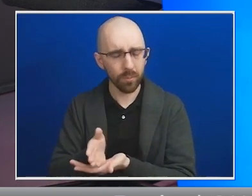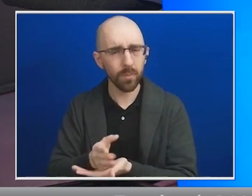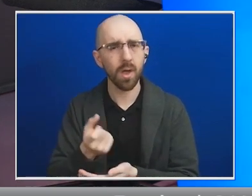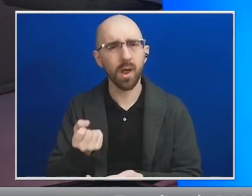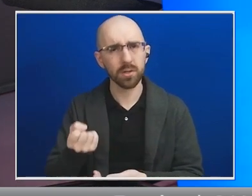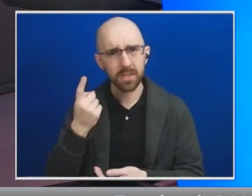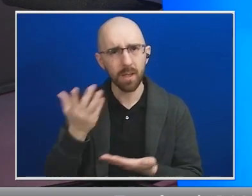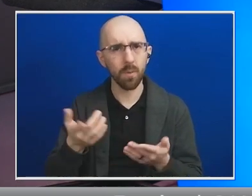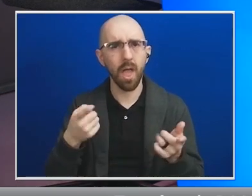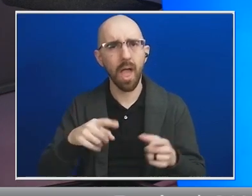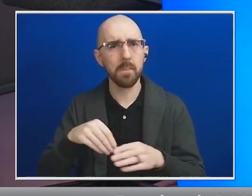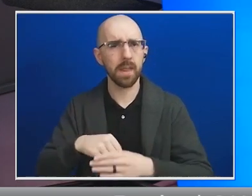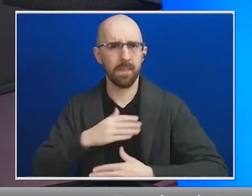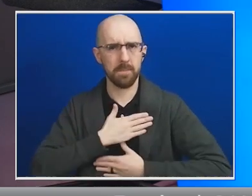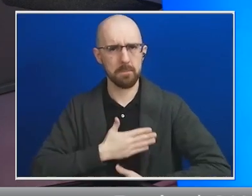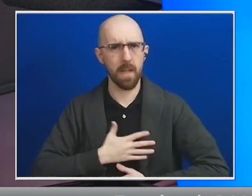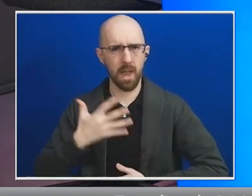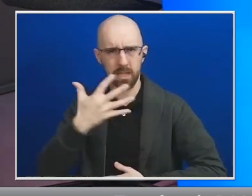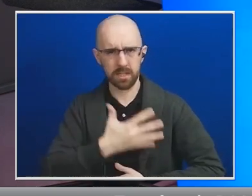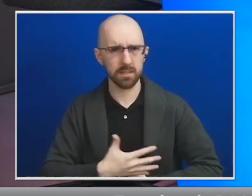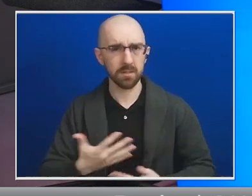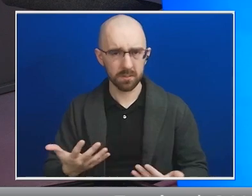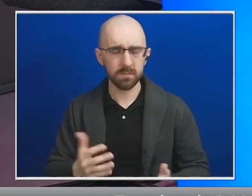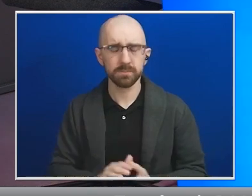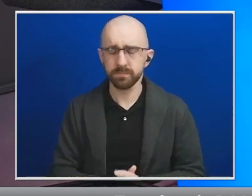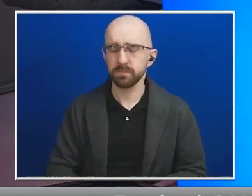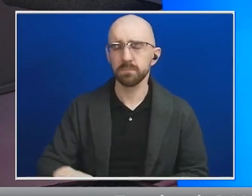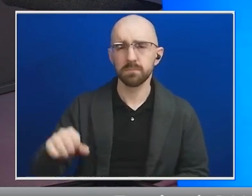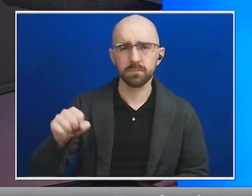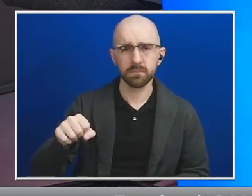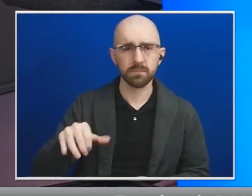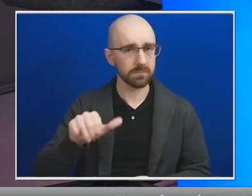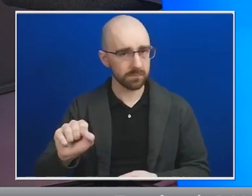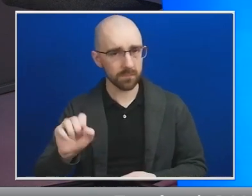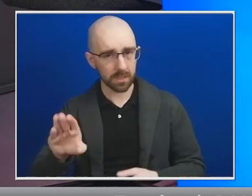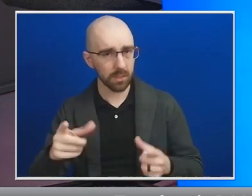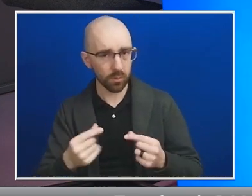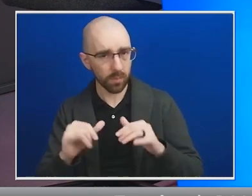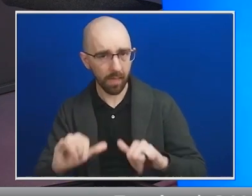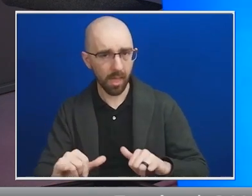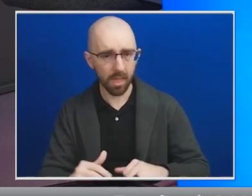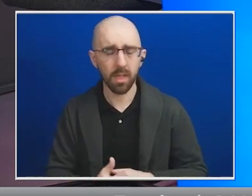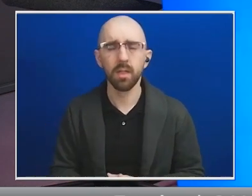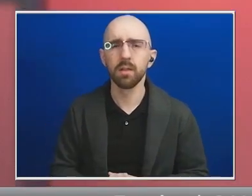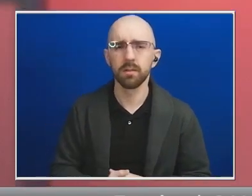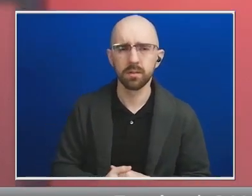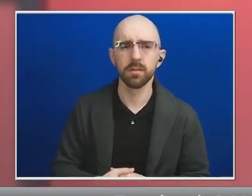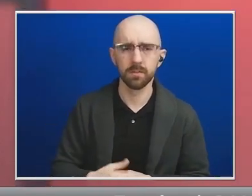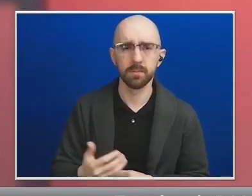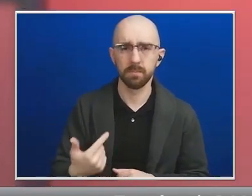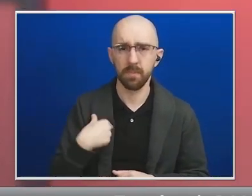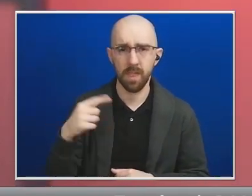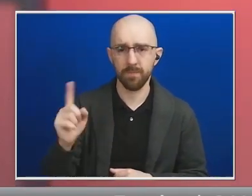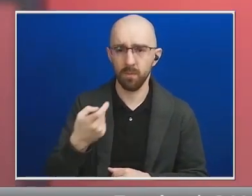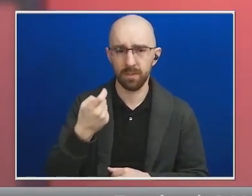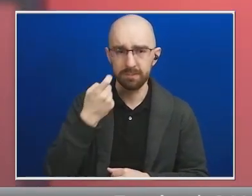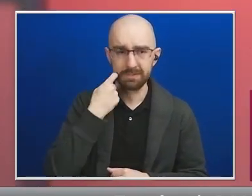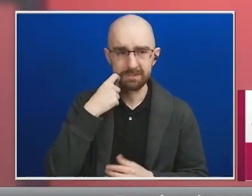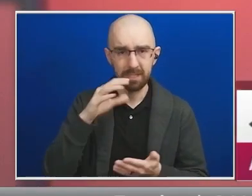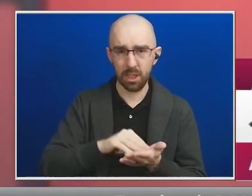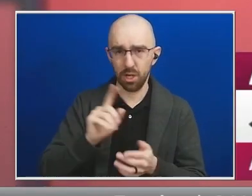body. Yeah, And that's what shadow buddies do. It's, I've only recently learned about shadow buddies, and what